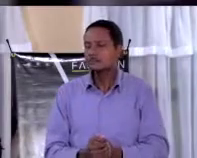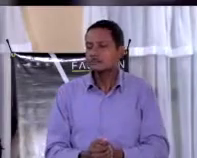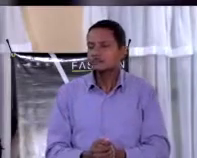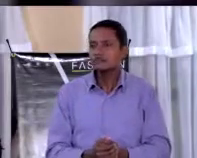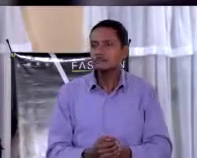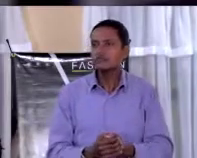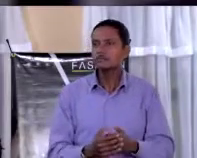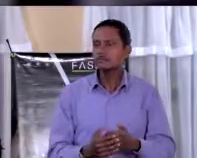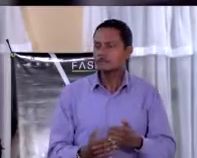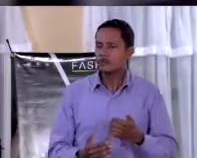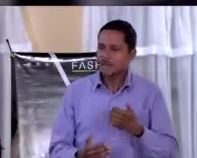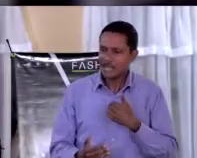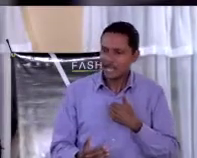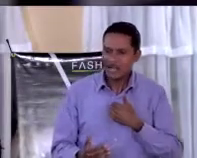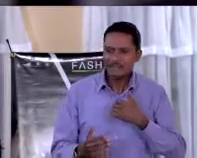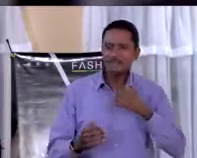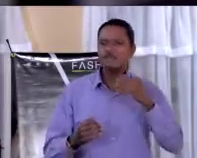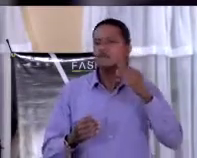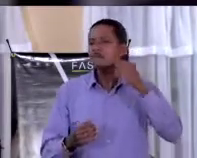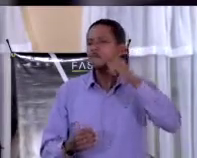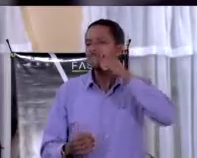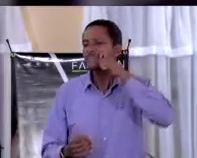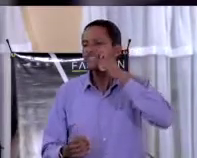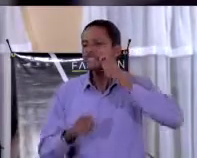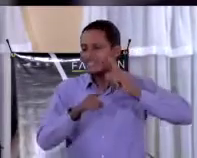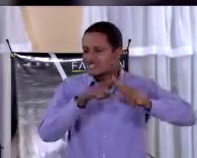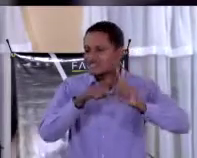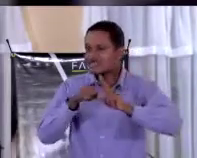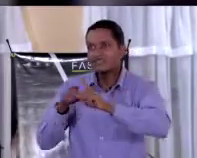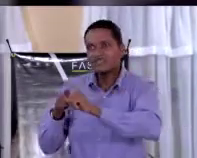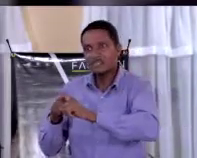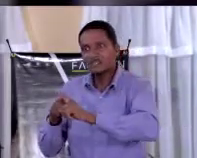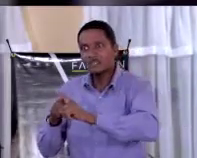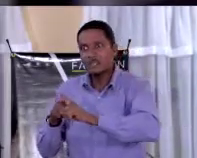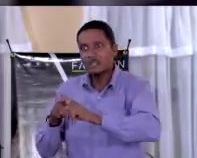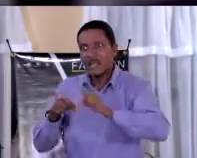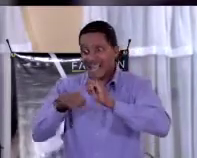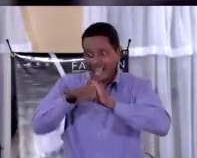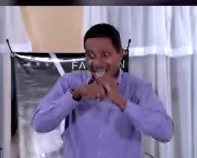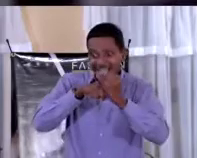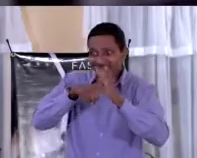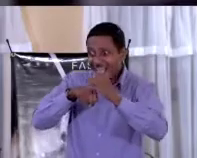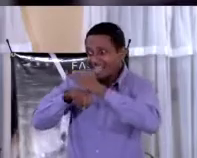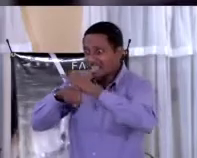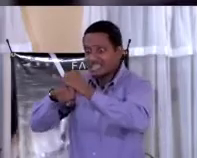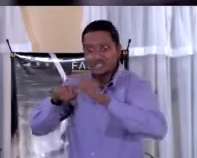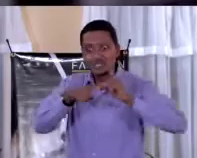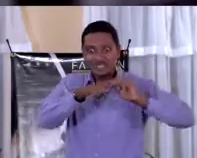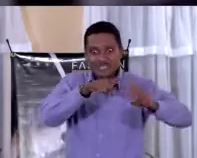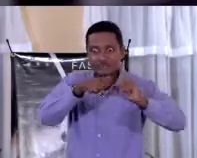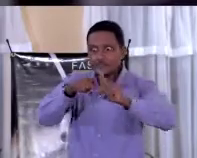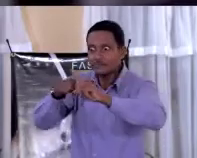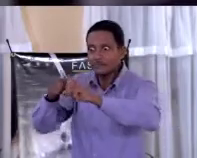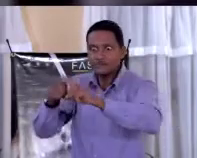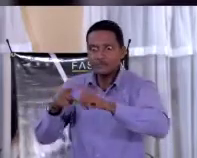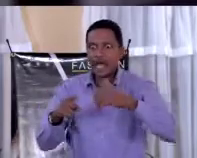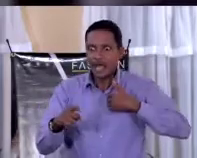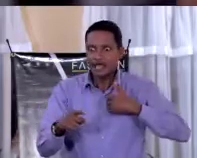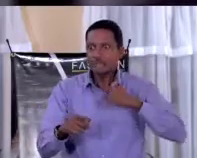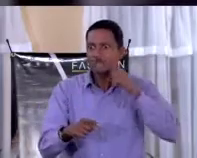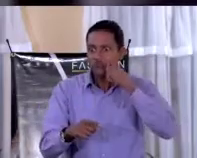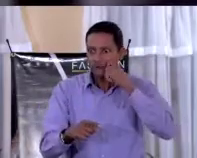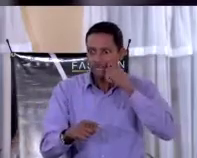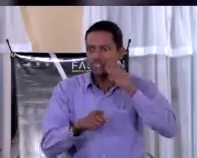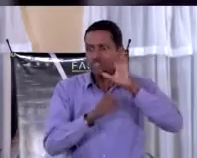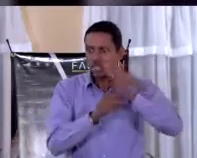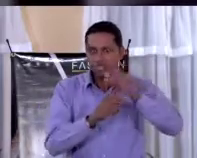multi-layered that we shouldn't be limiting on ourselves in the expression of our style. And as